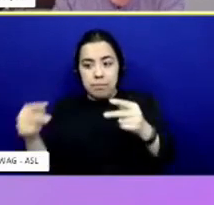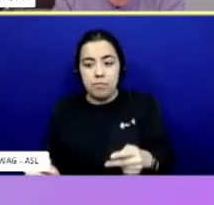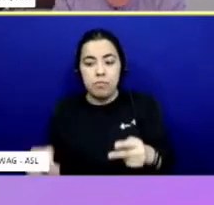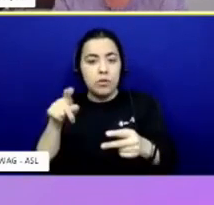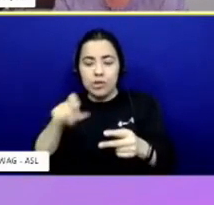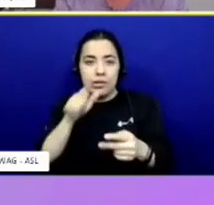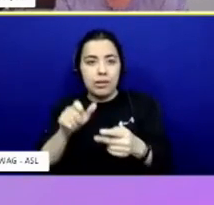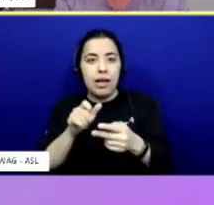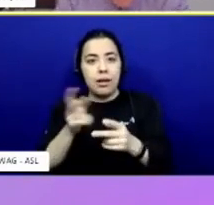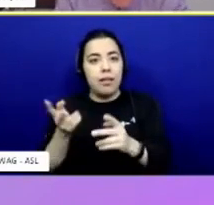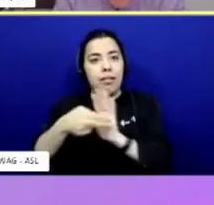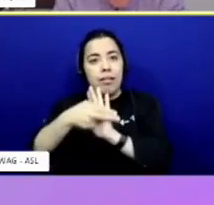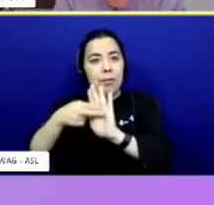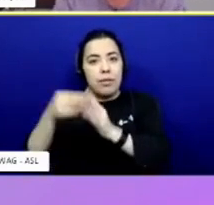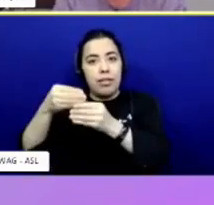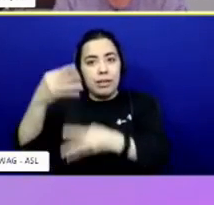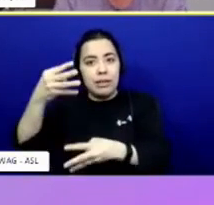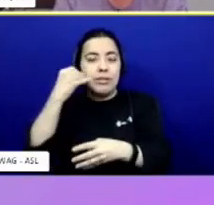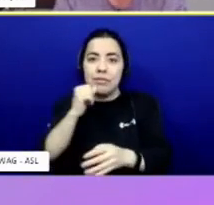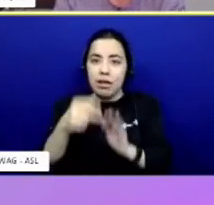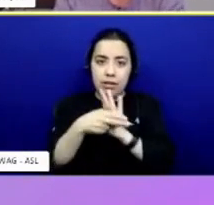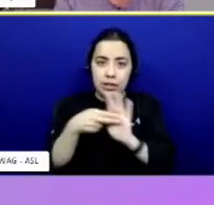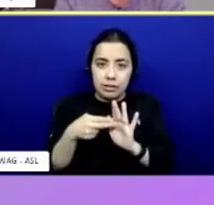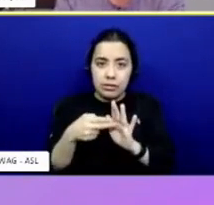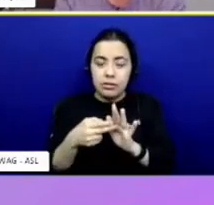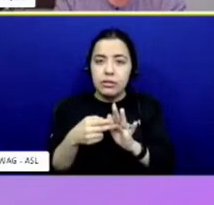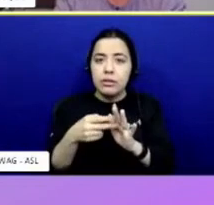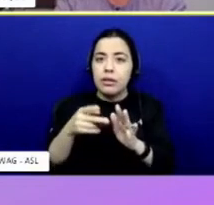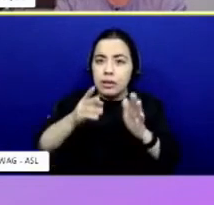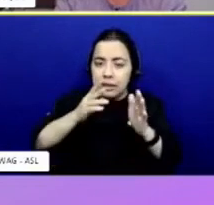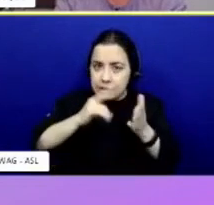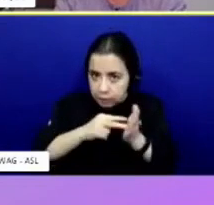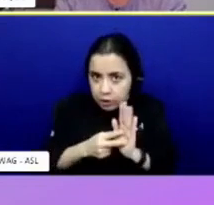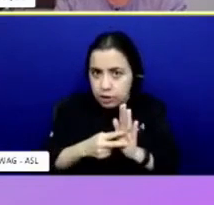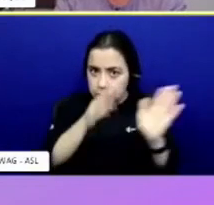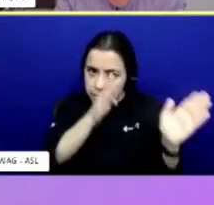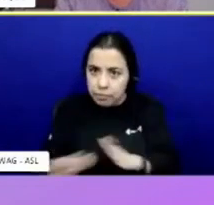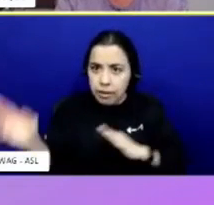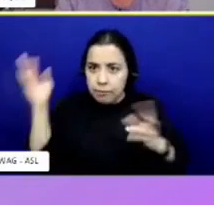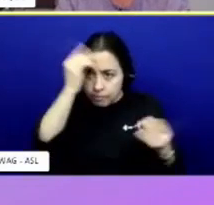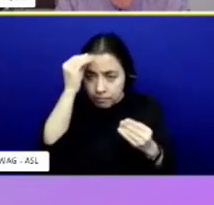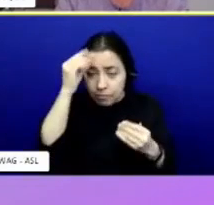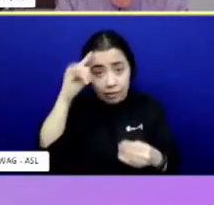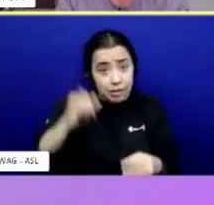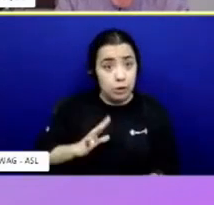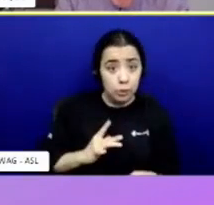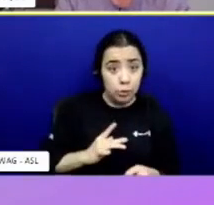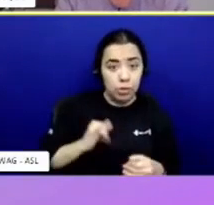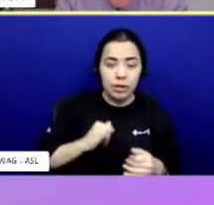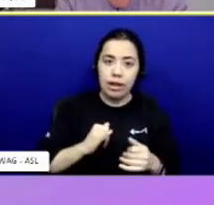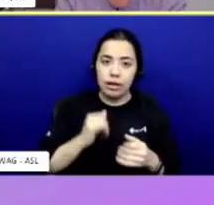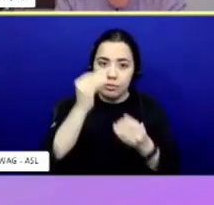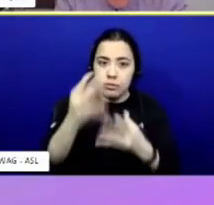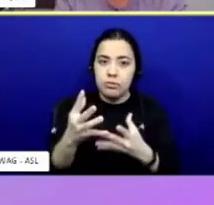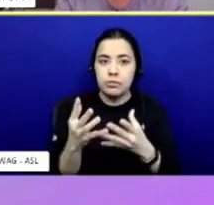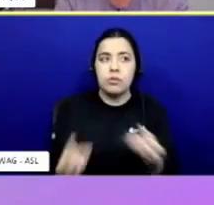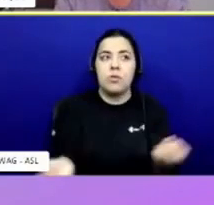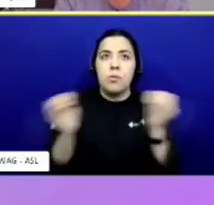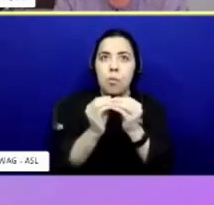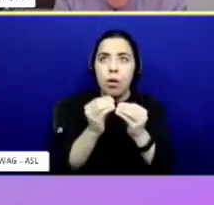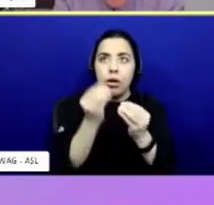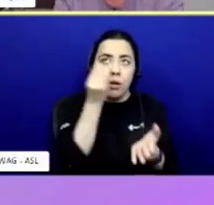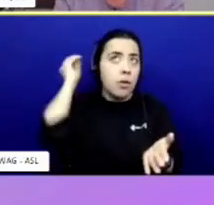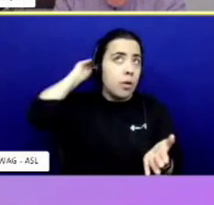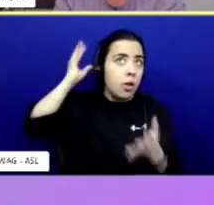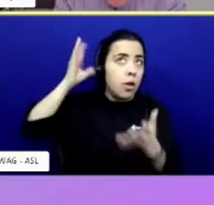with intention, which I think is really neat. It actually speaks to some larger takeaways here. So let's